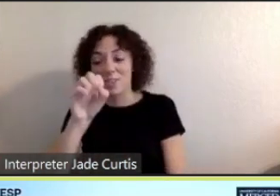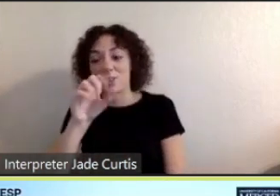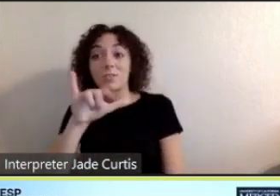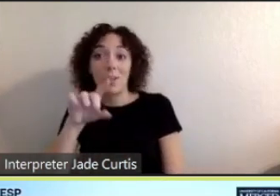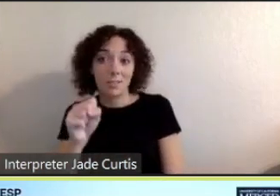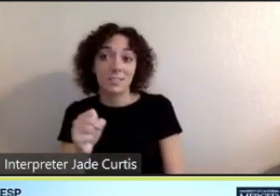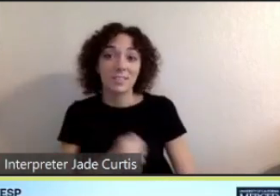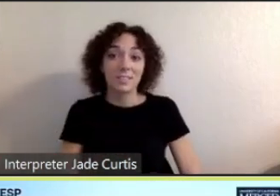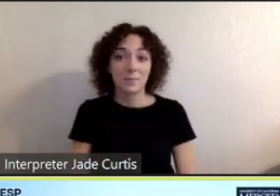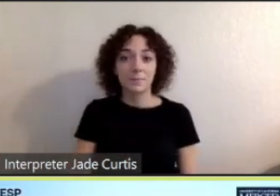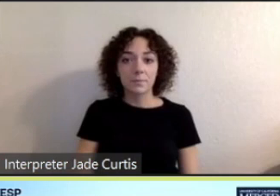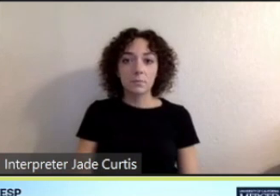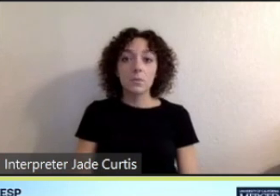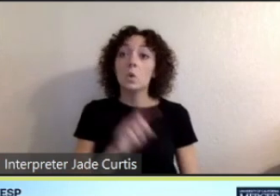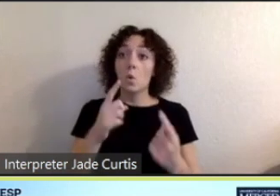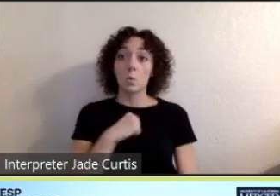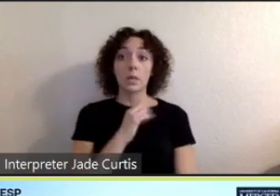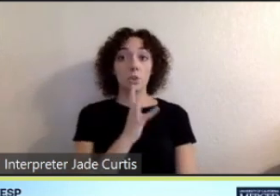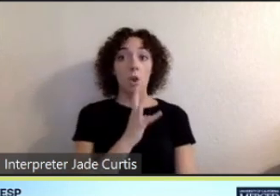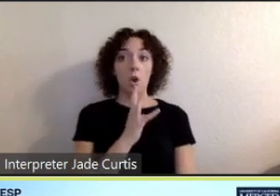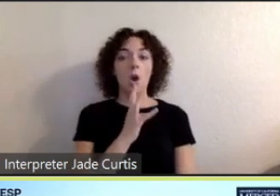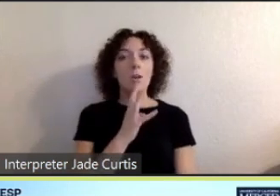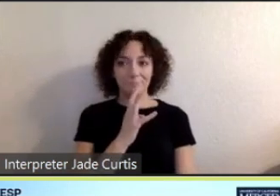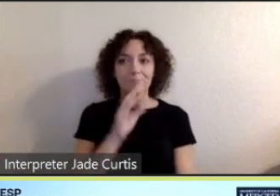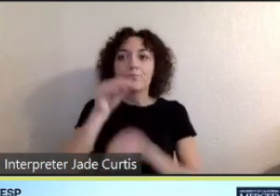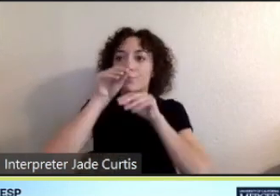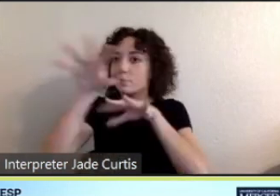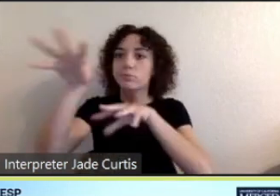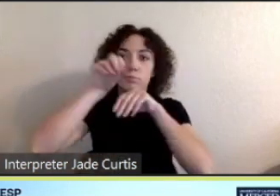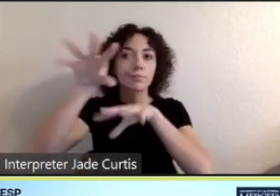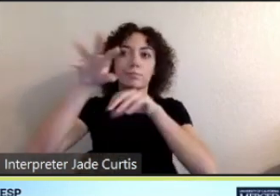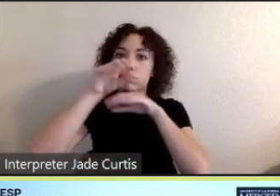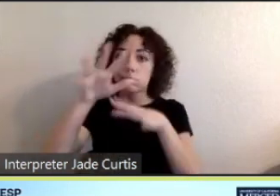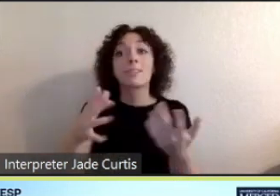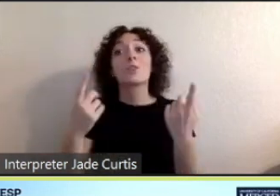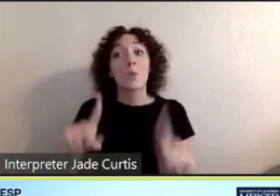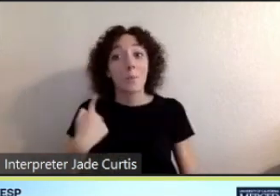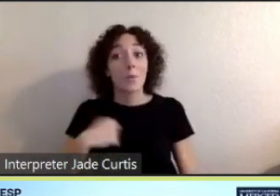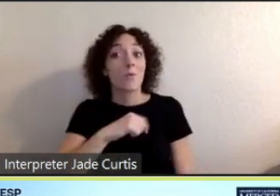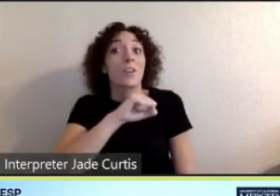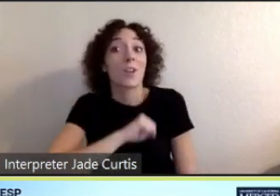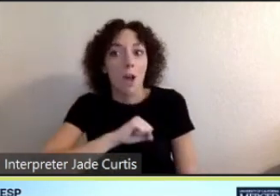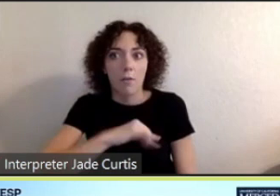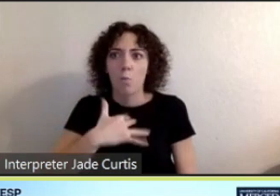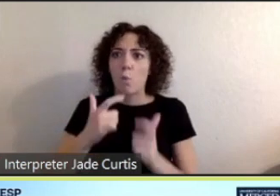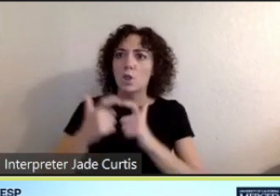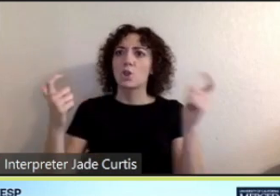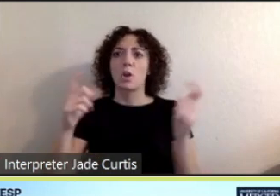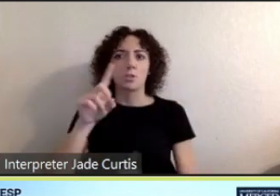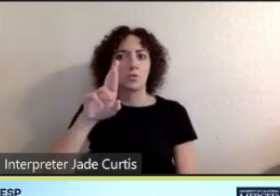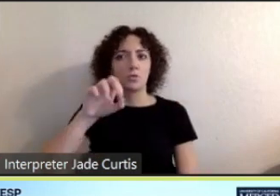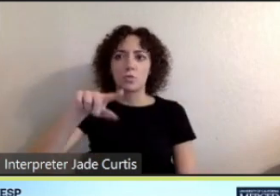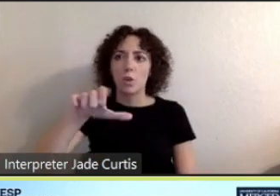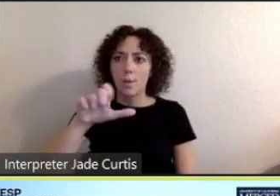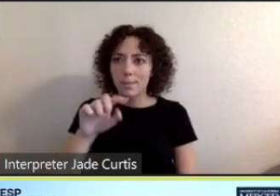When we talk, we produce aerosols. So we know that when we cough, we produce large droplets and some